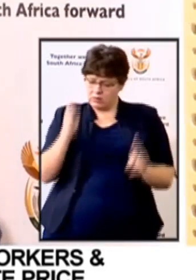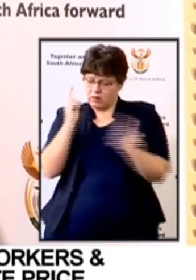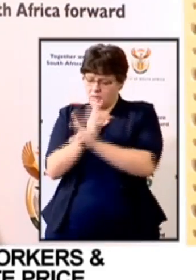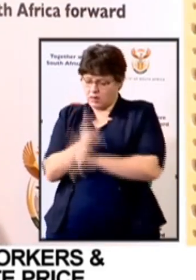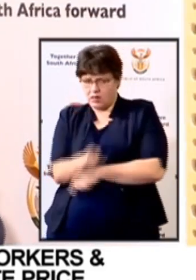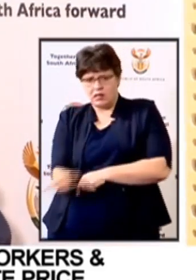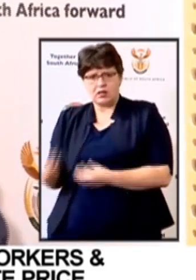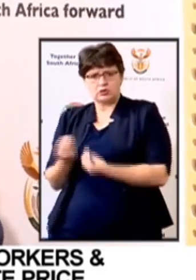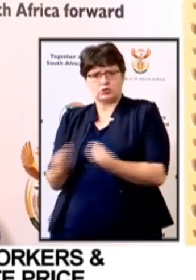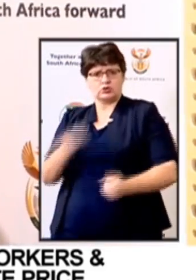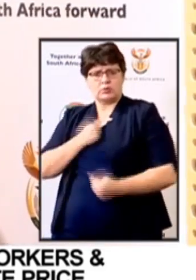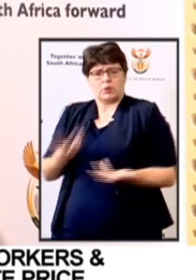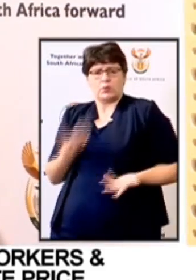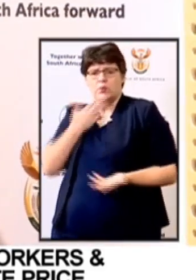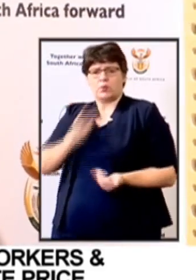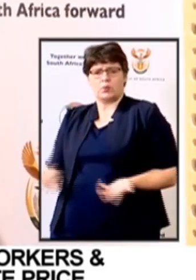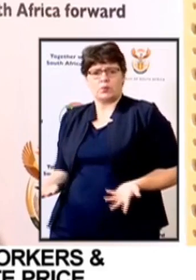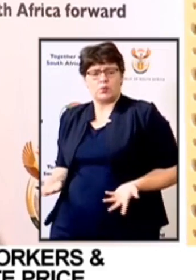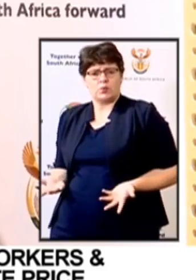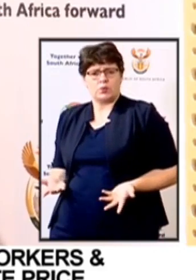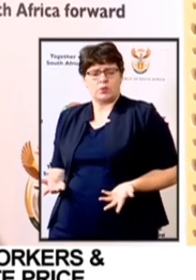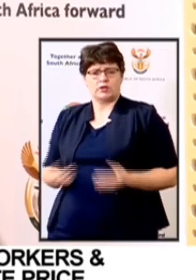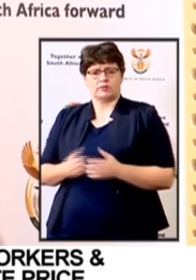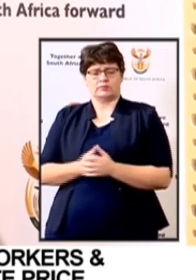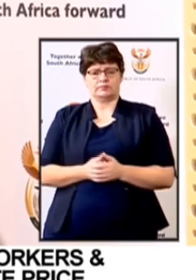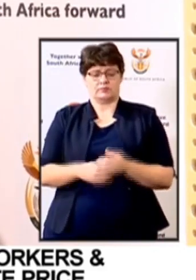Thank you. Do you have another question?